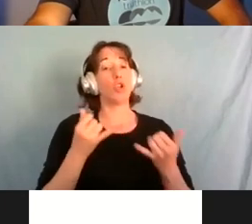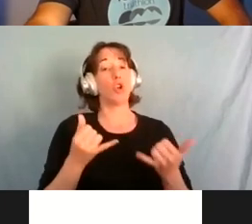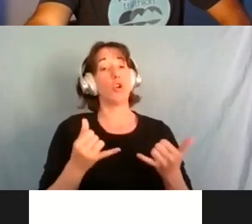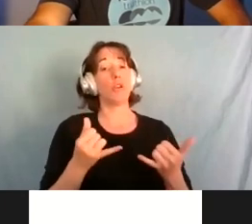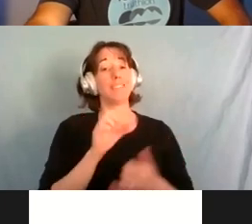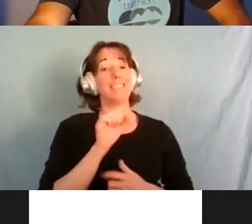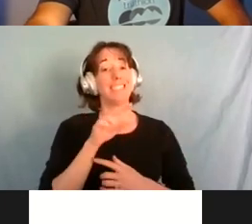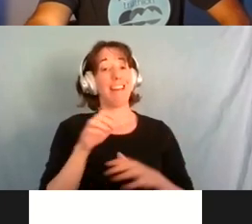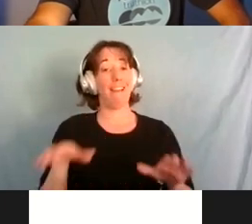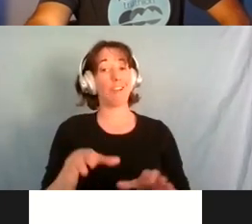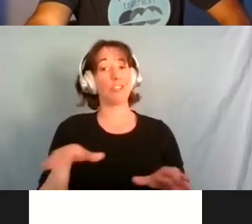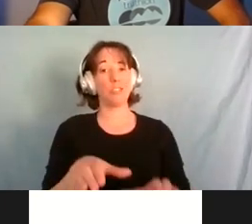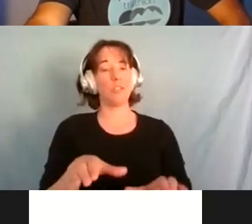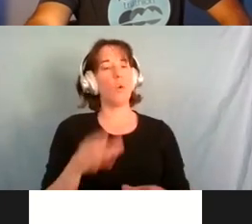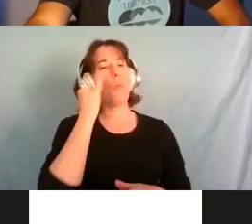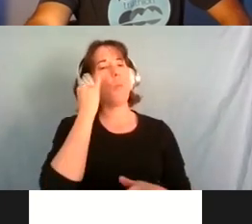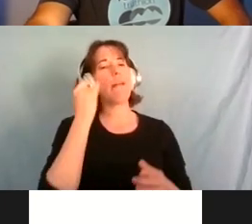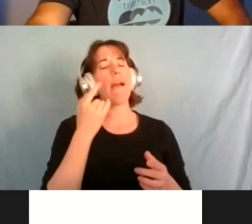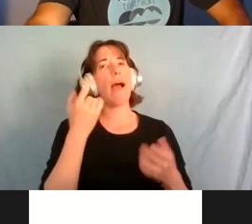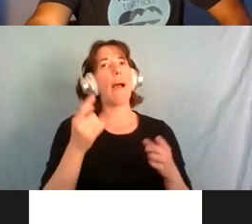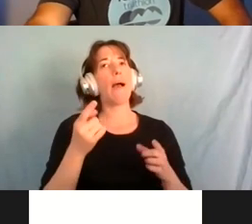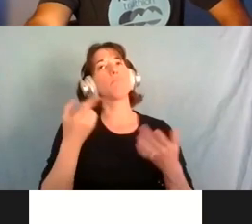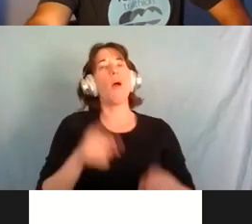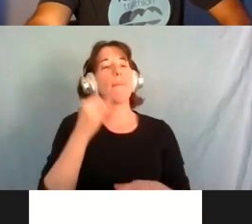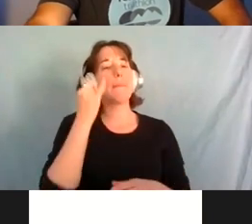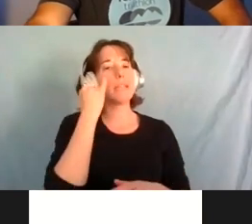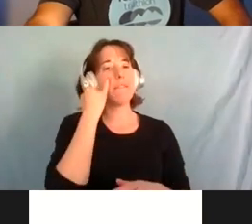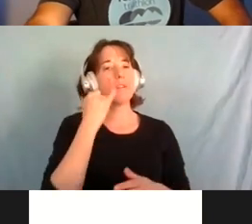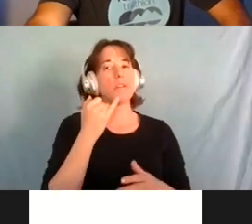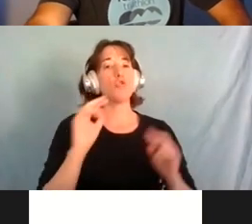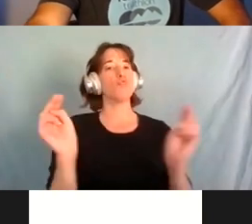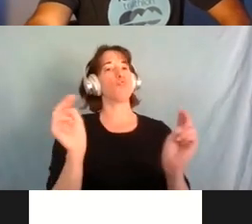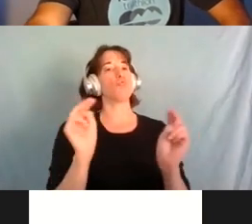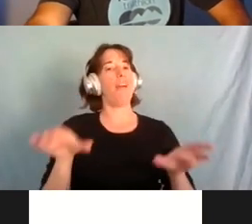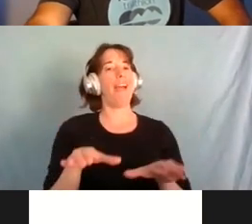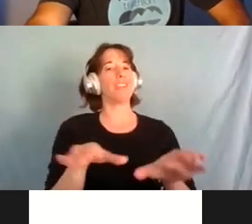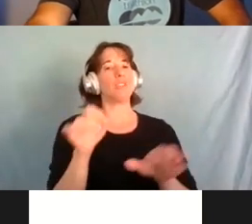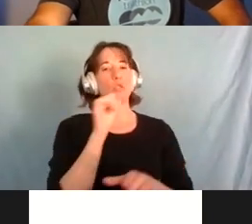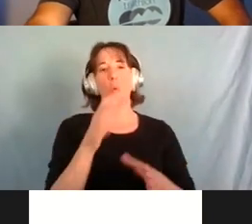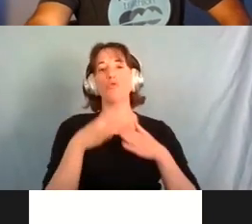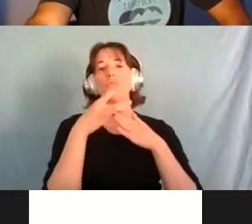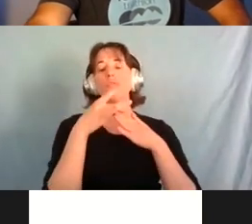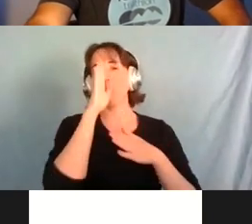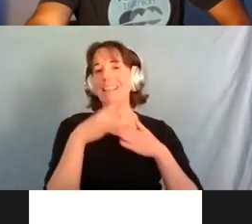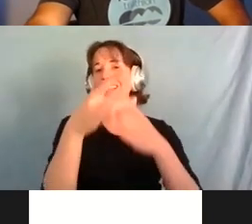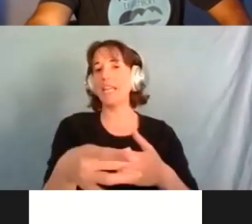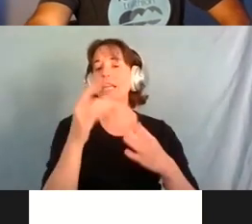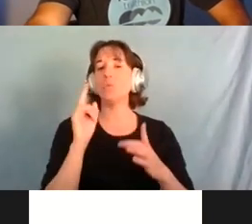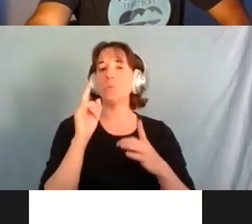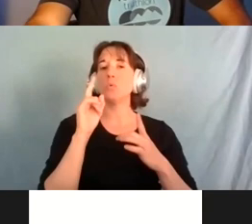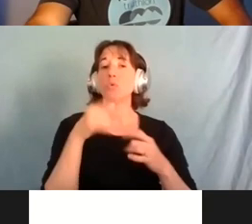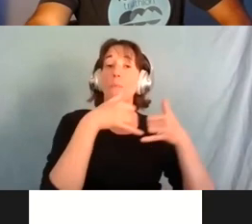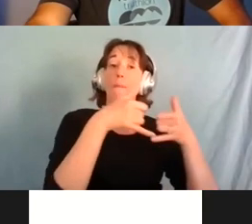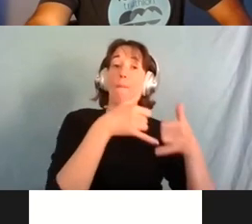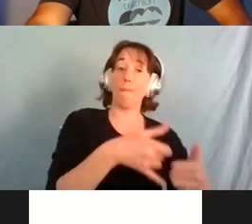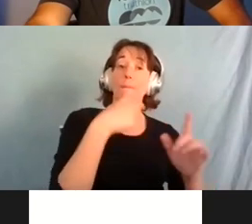of, like, neutral actions that don't directly lead to a positive reward or a negative reward? Would the AI just do